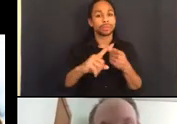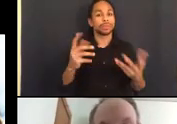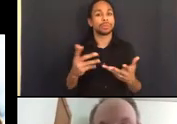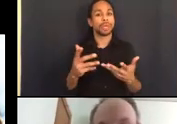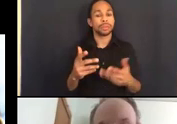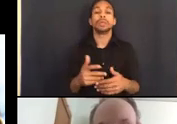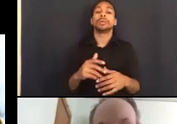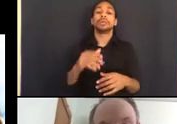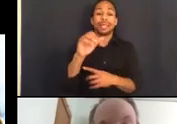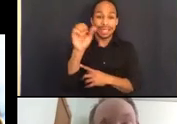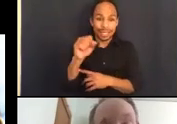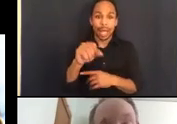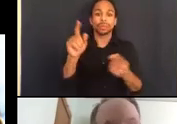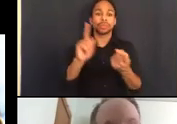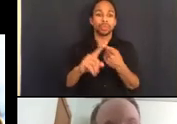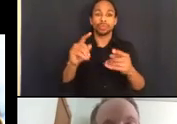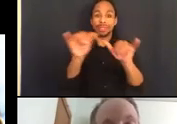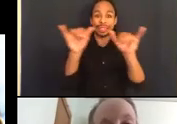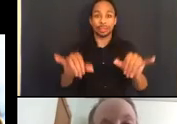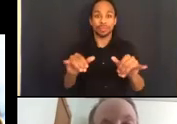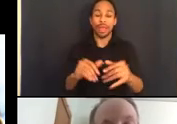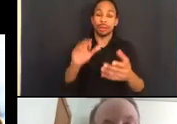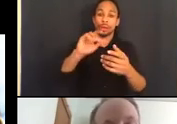transforms, creates, generates, and regenerates.